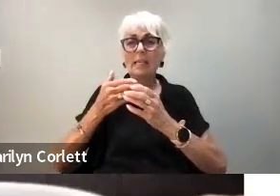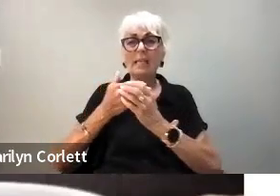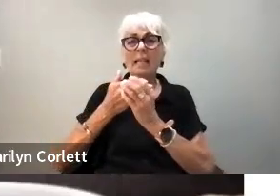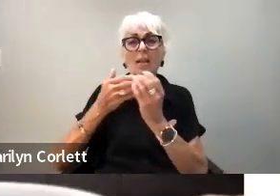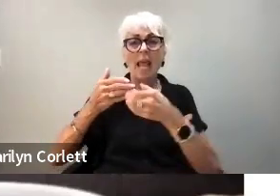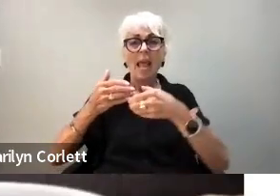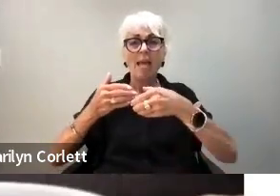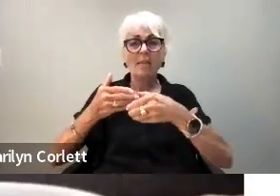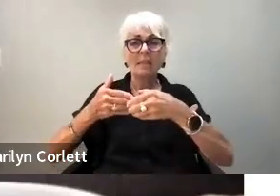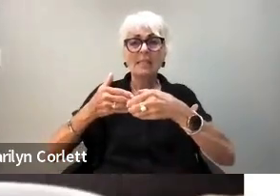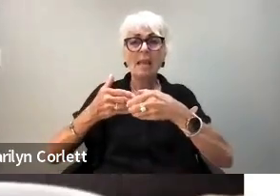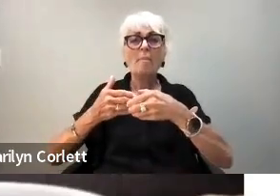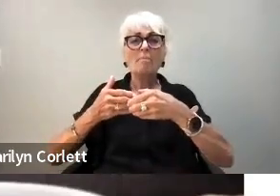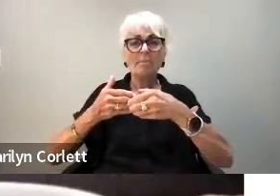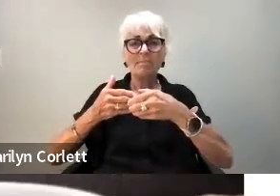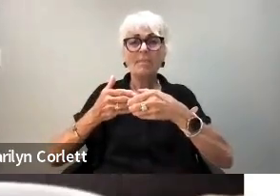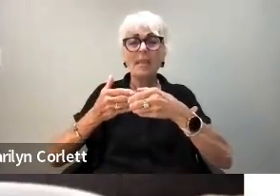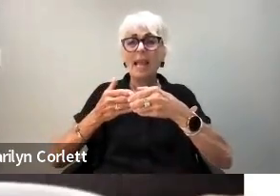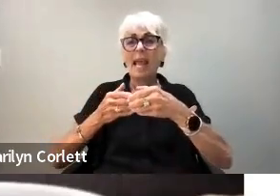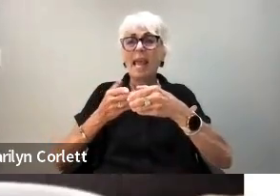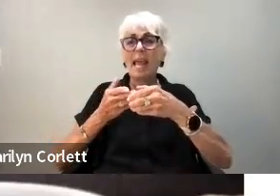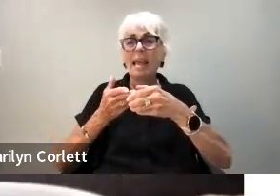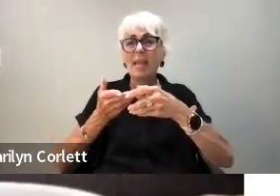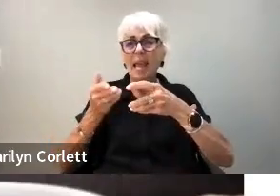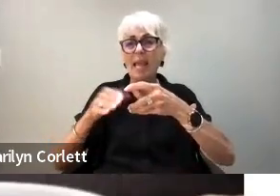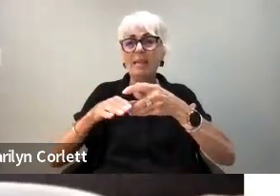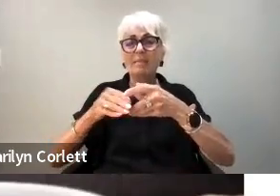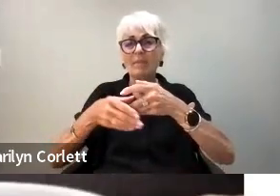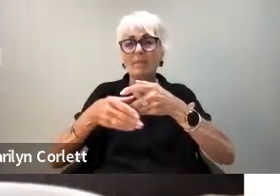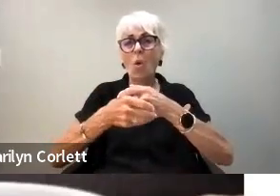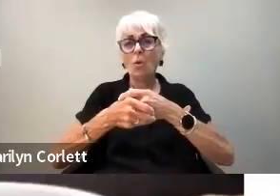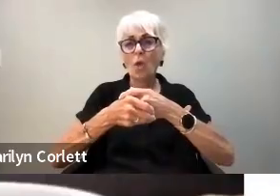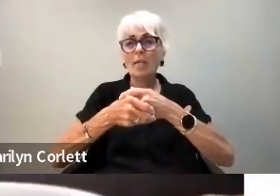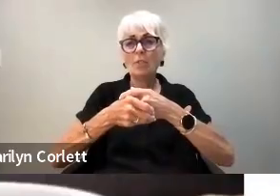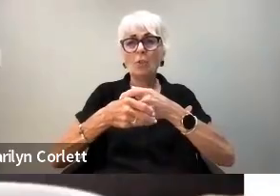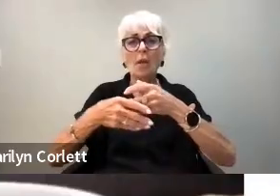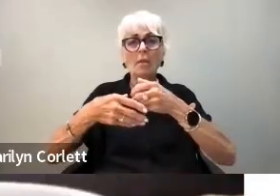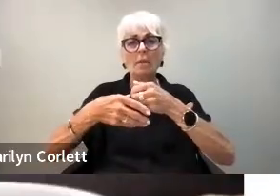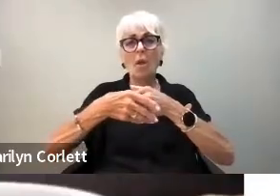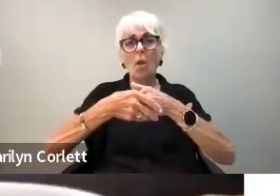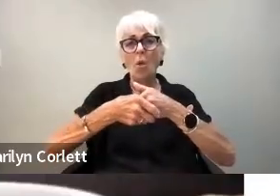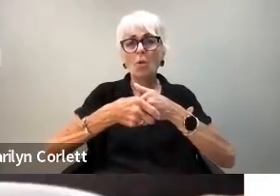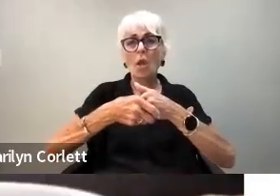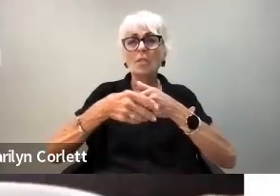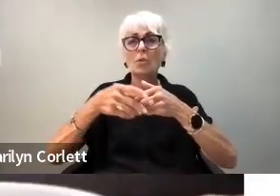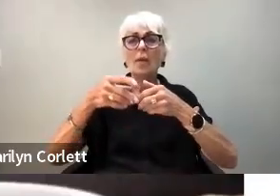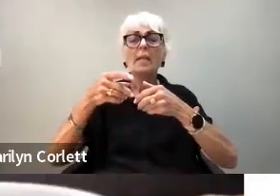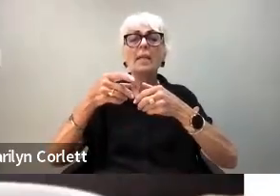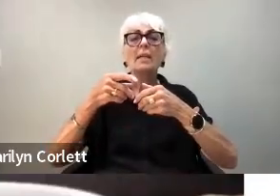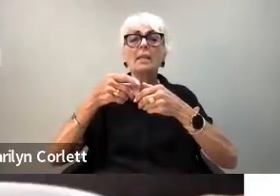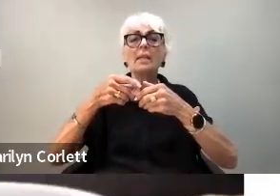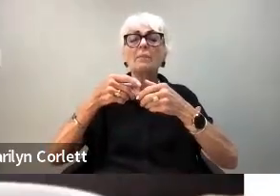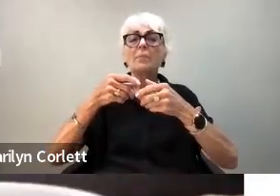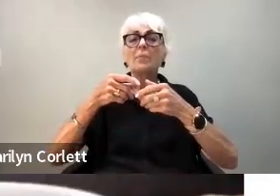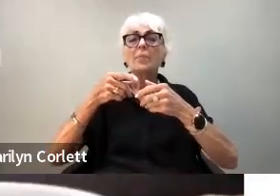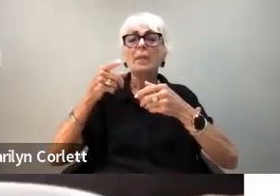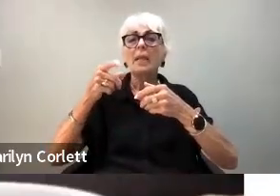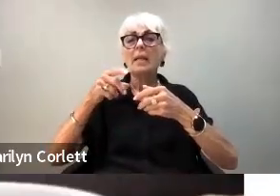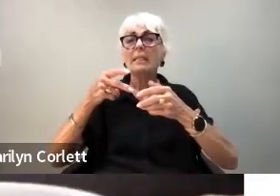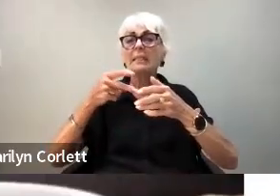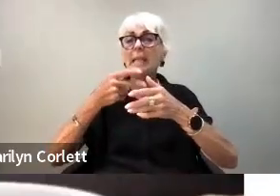hold on to it that way. Um, a double handle mug can be helpful for folks as